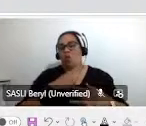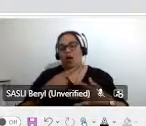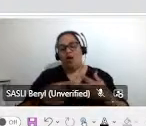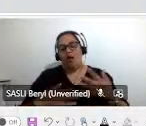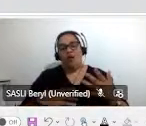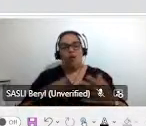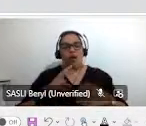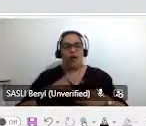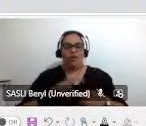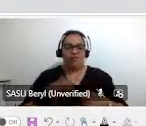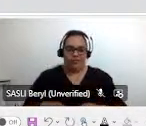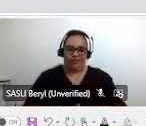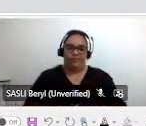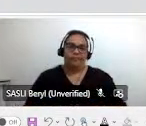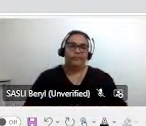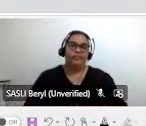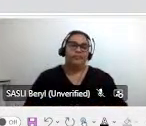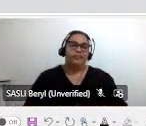their resignations.